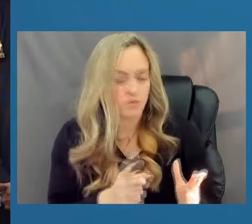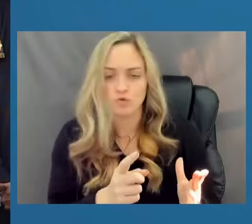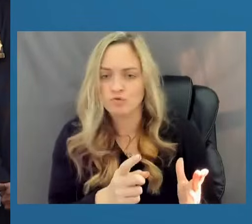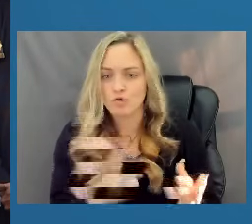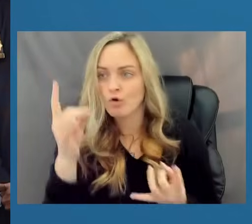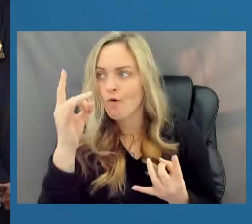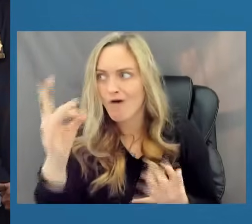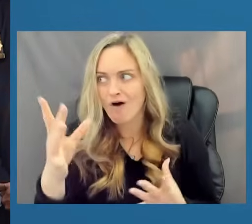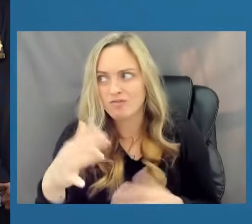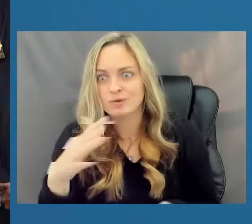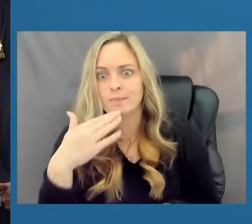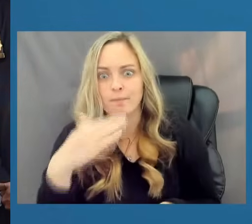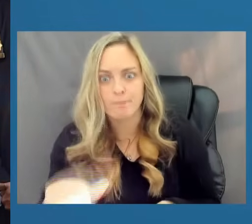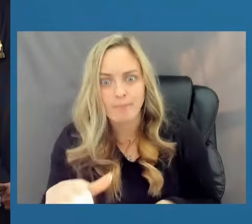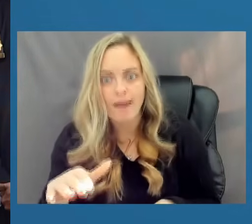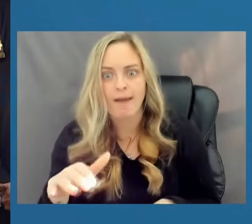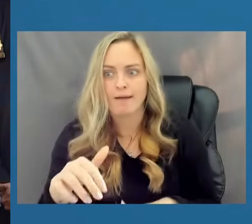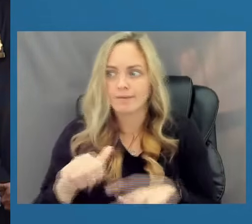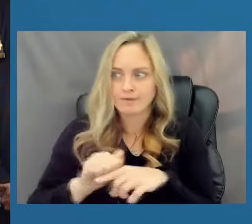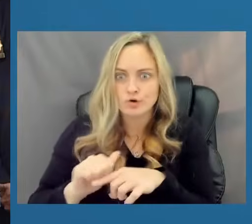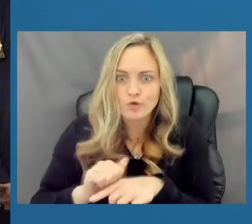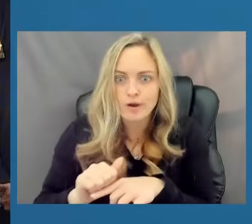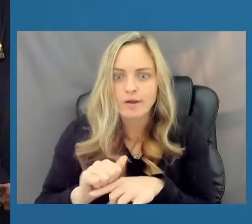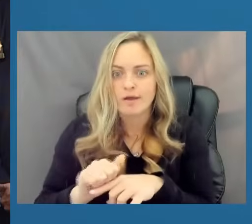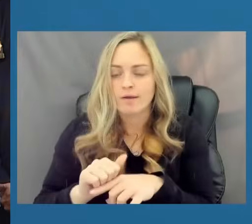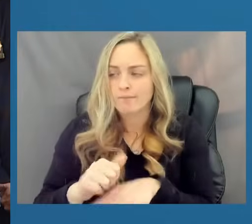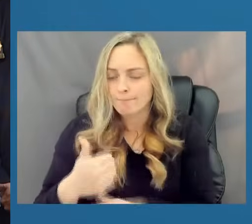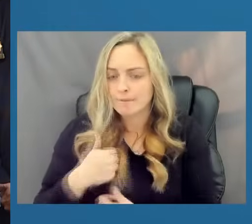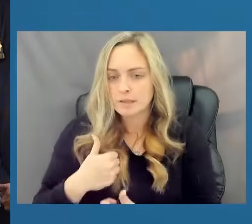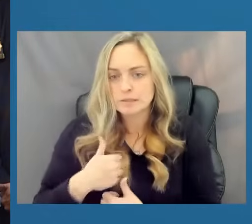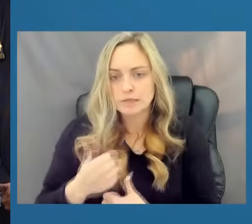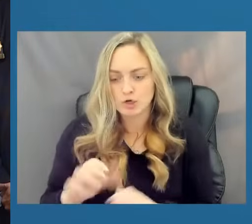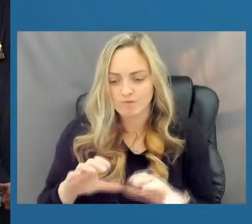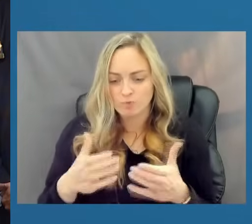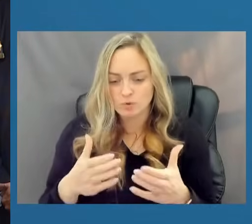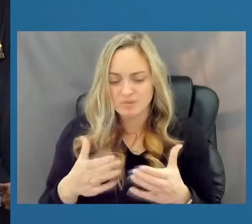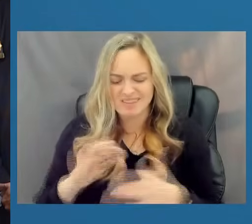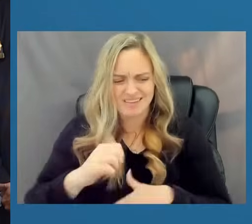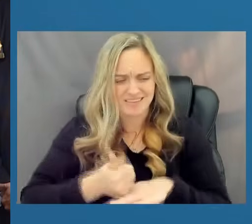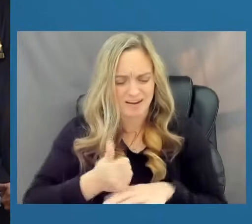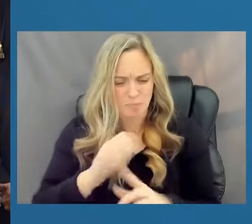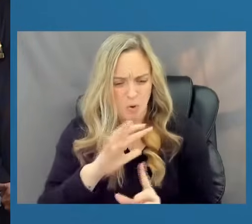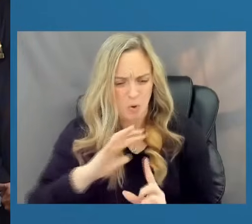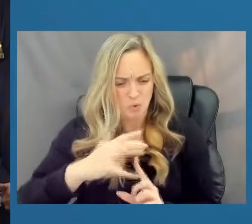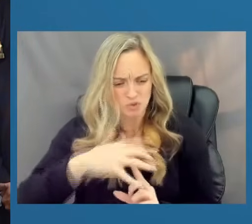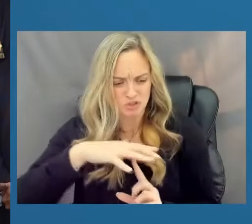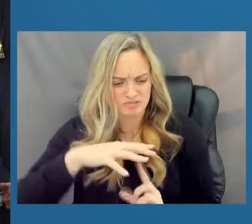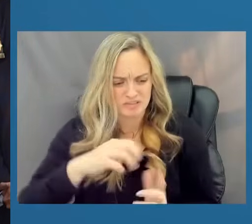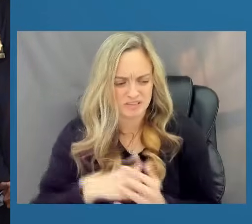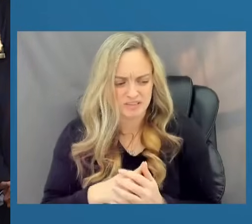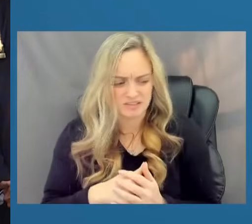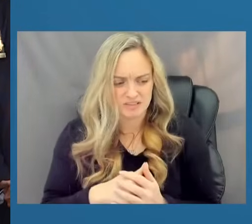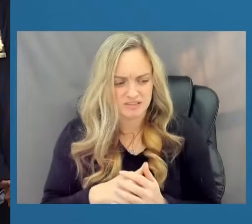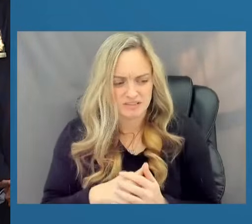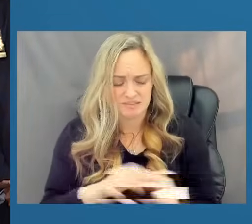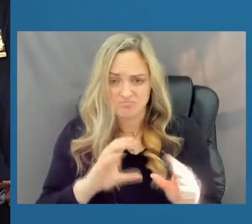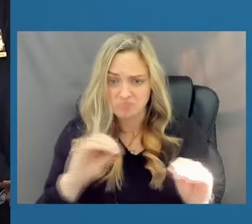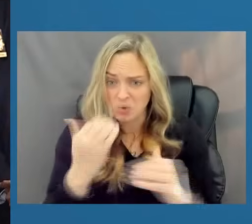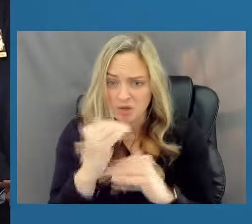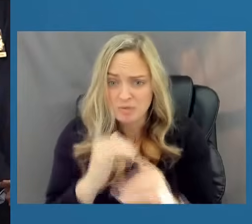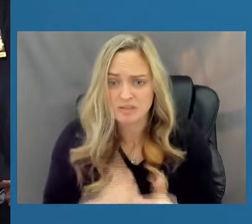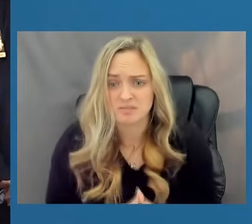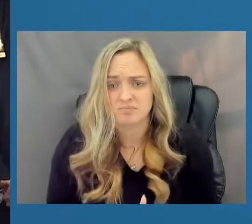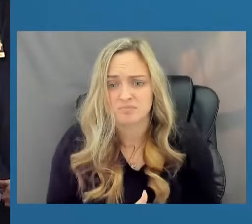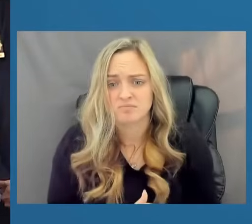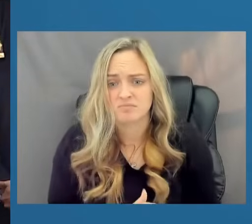trained paramilitary forces. They've created a culture that has no restraint,